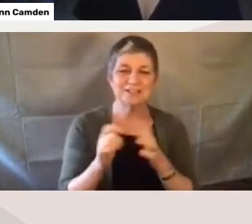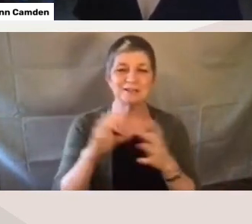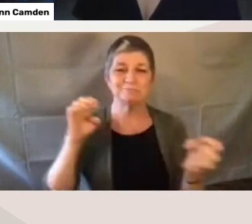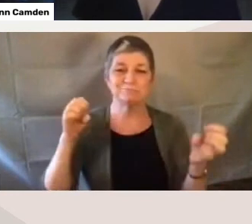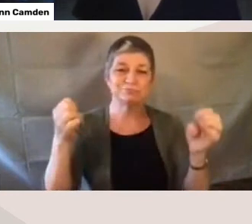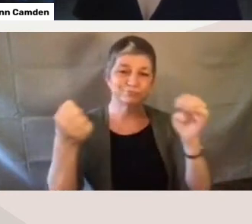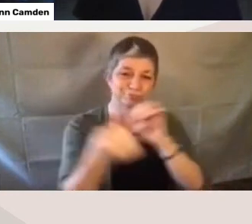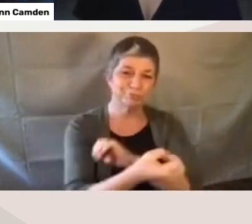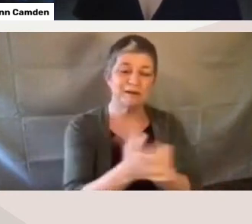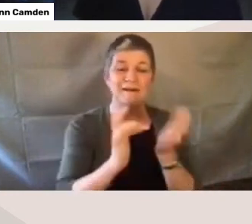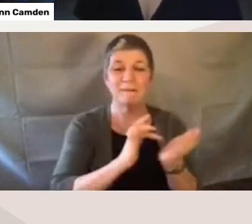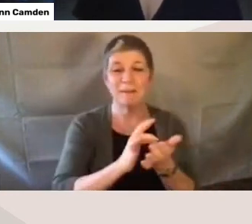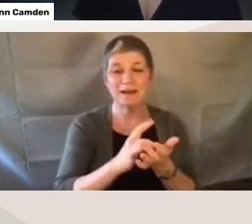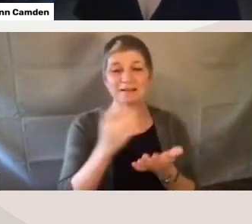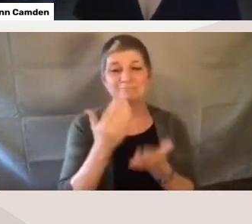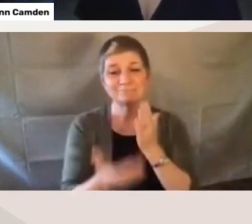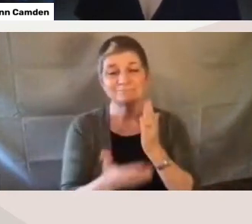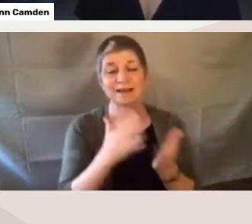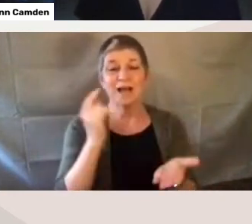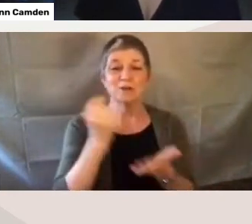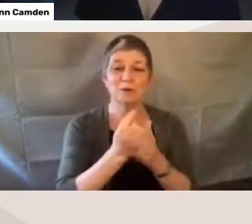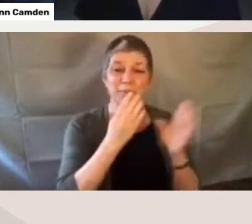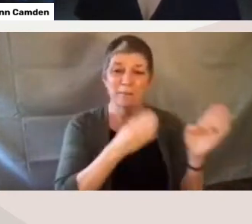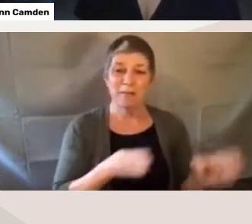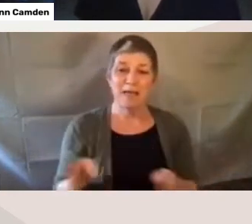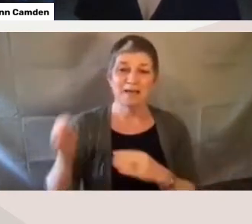of medications and whatnot and treatment plans.